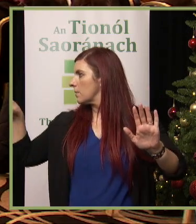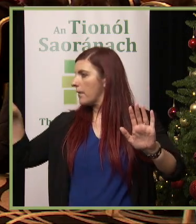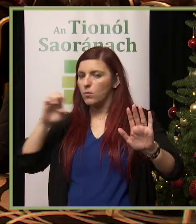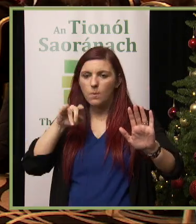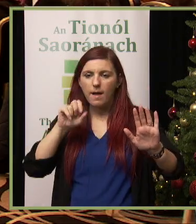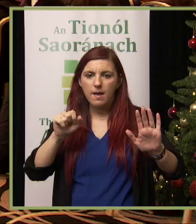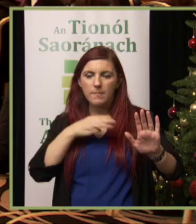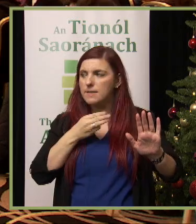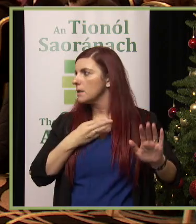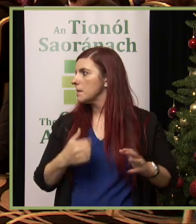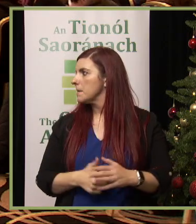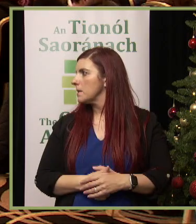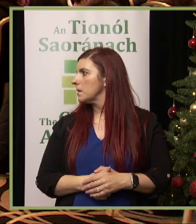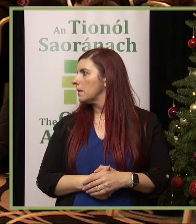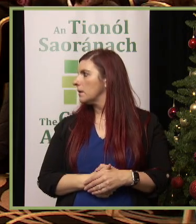that.